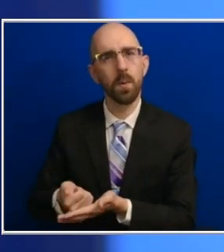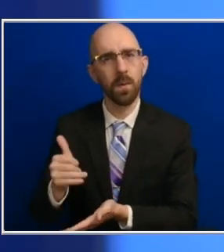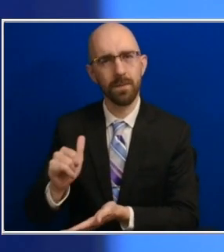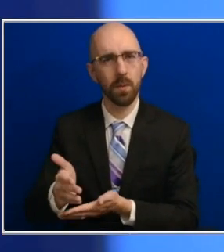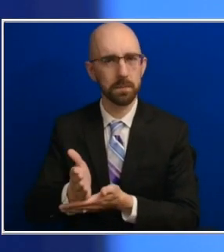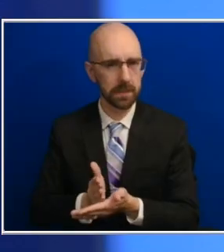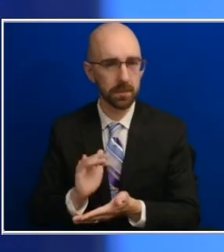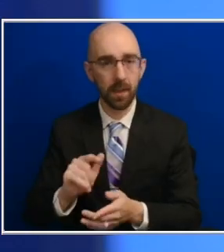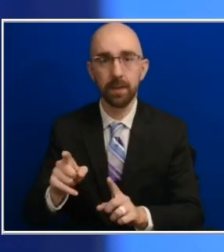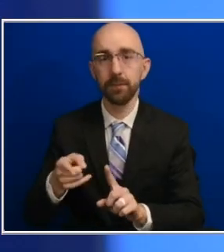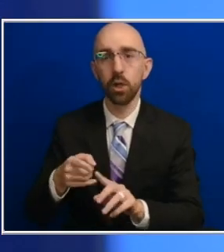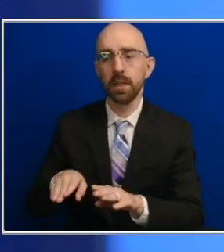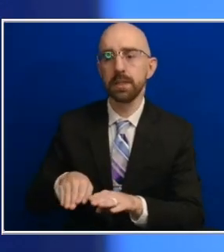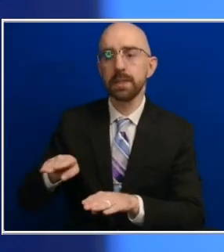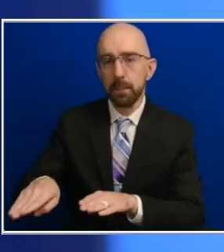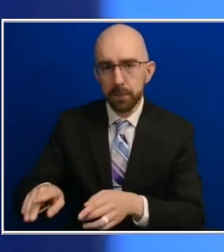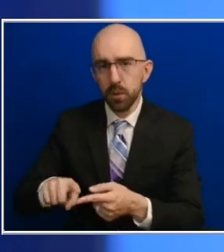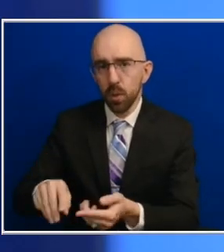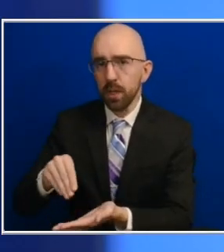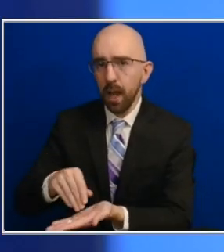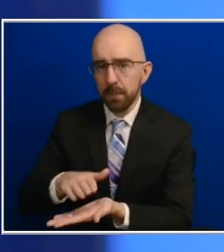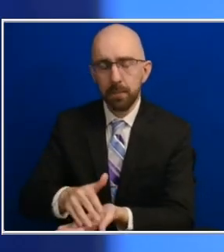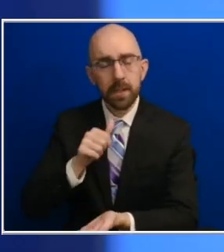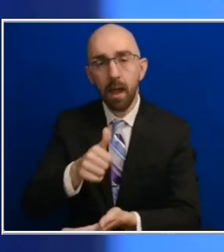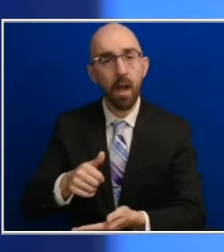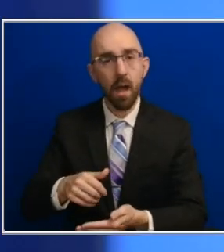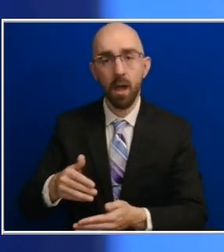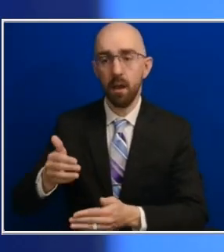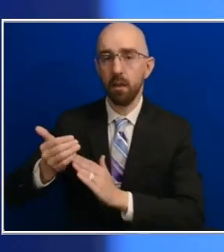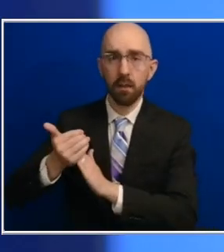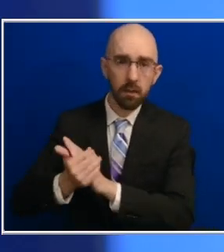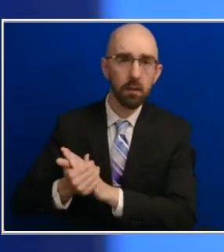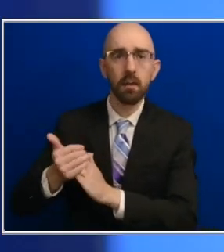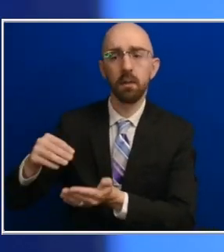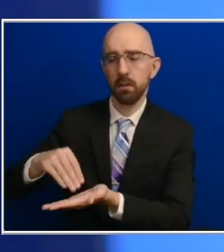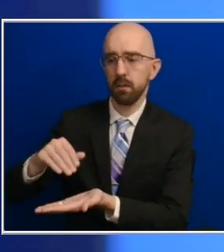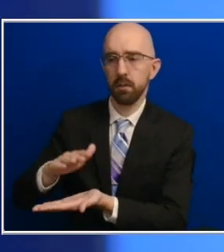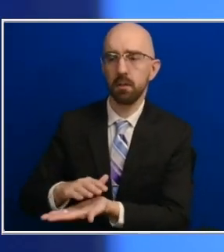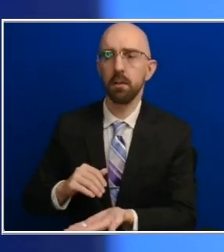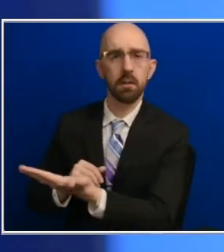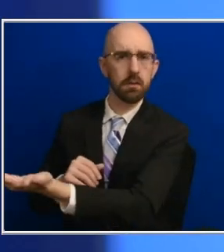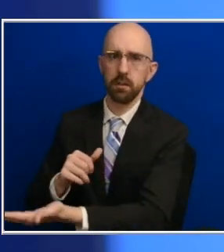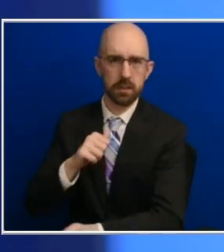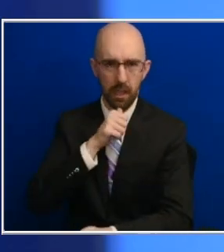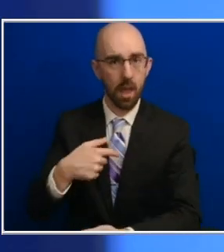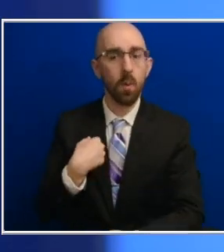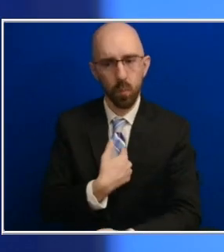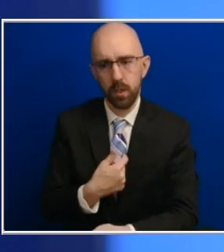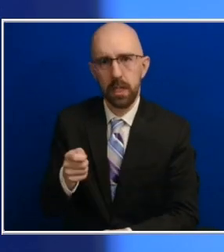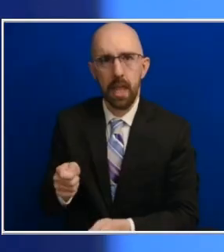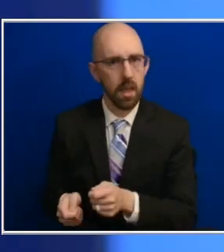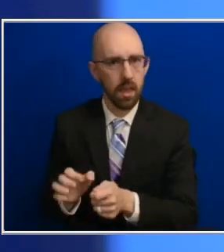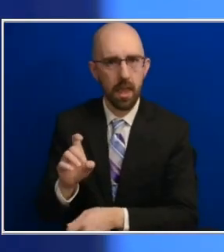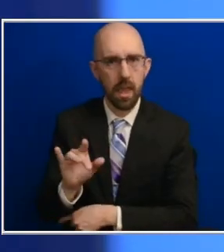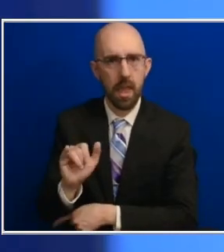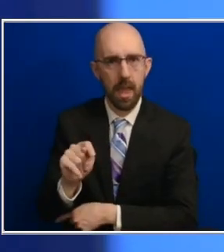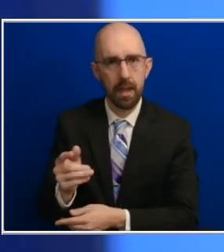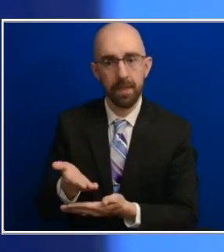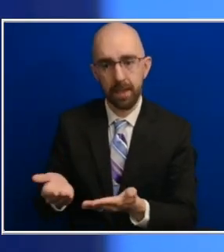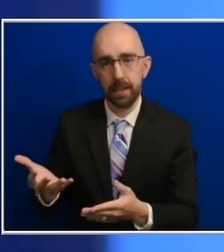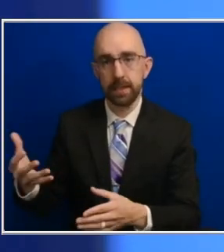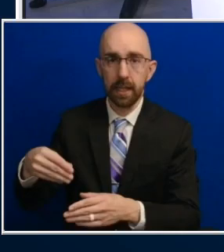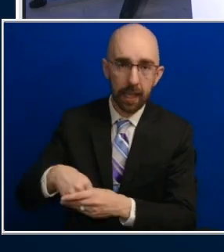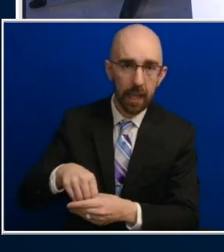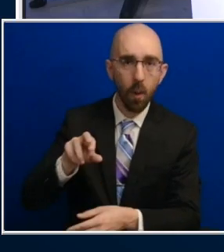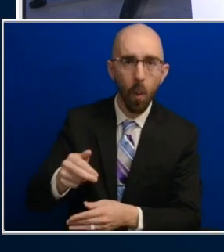step towards documentation, but it doesn't complete the documentation or the visit, and we have the complete ability to edit and move things in or out of that note. The